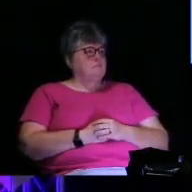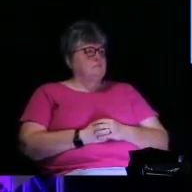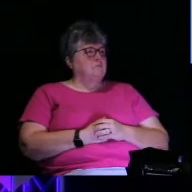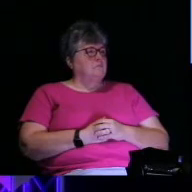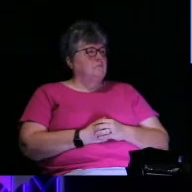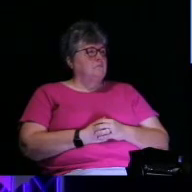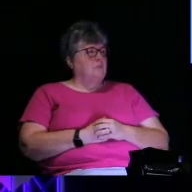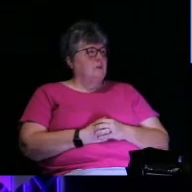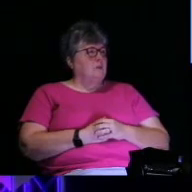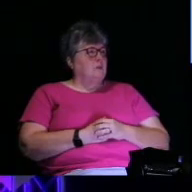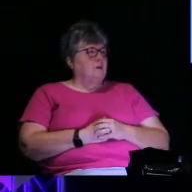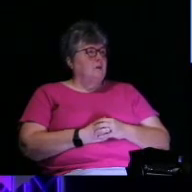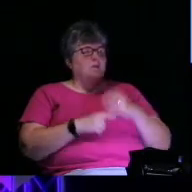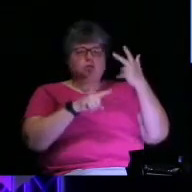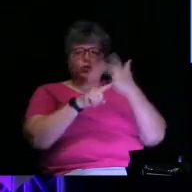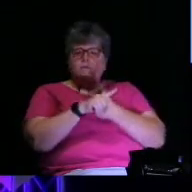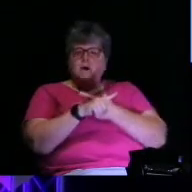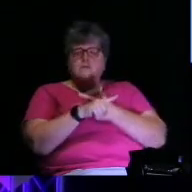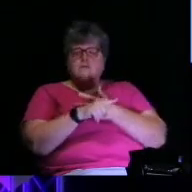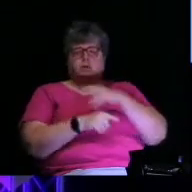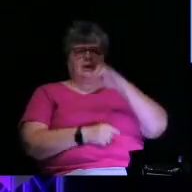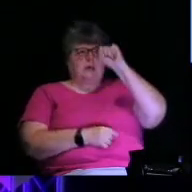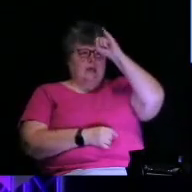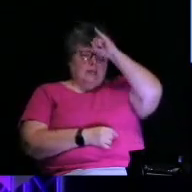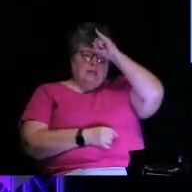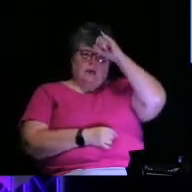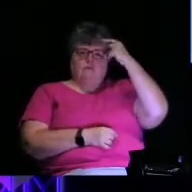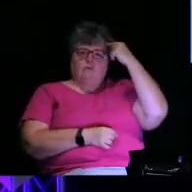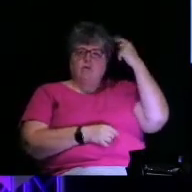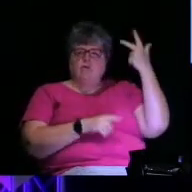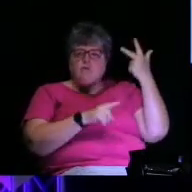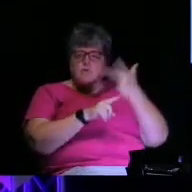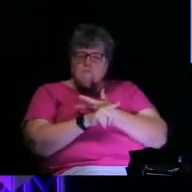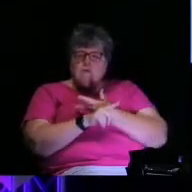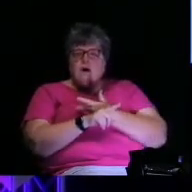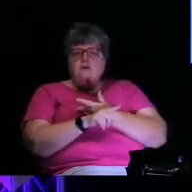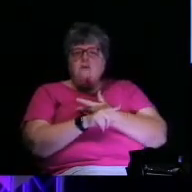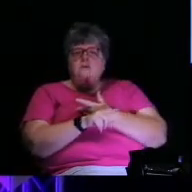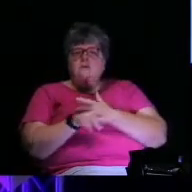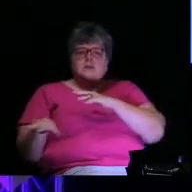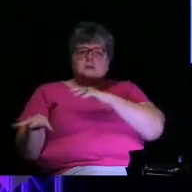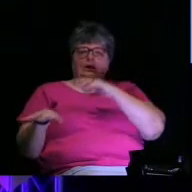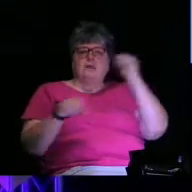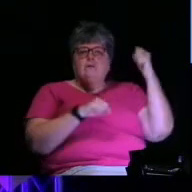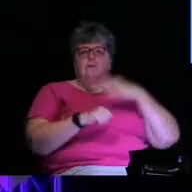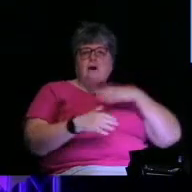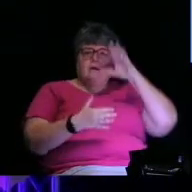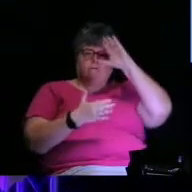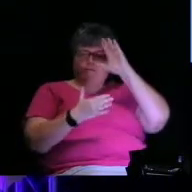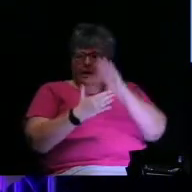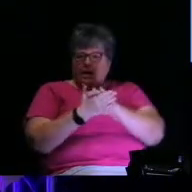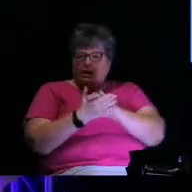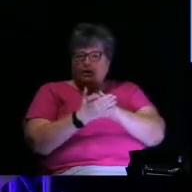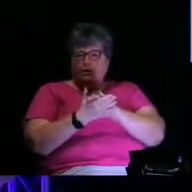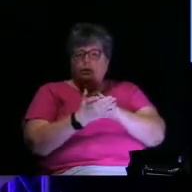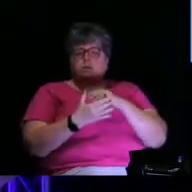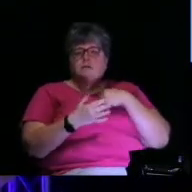So 3 months being an idiot, a complete idiot for 3 months. Just walking away from my faith and just making stupid